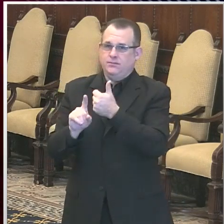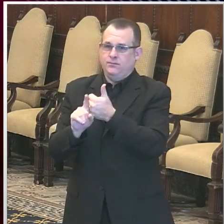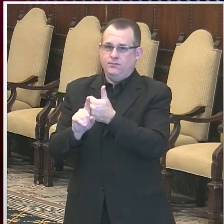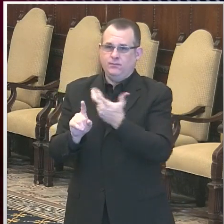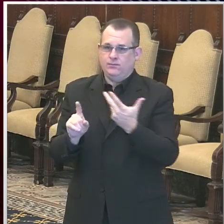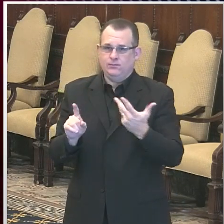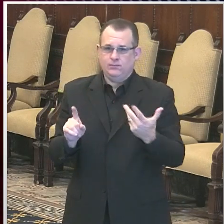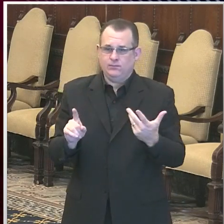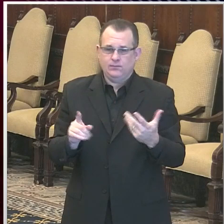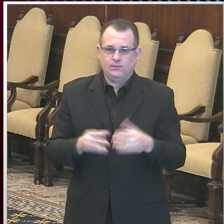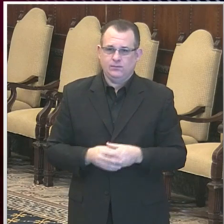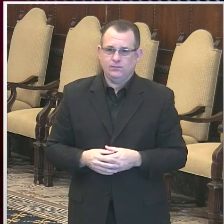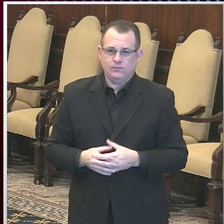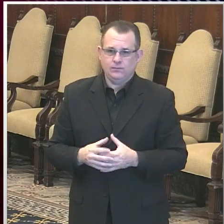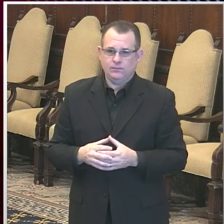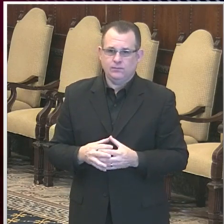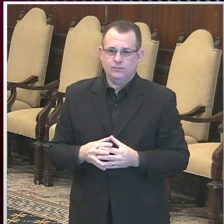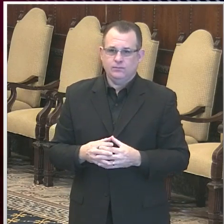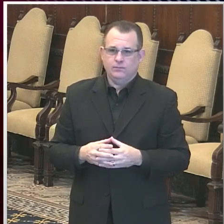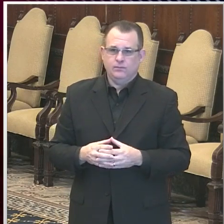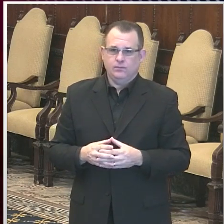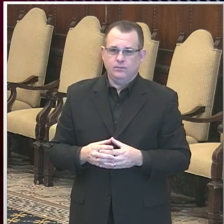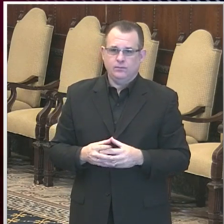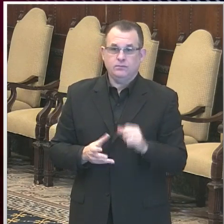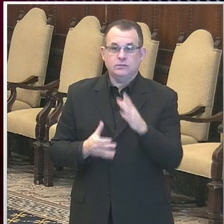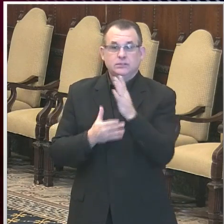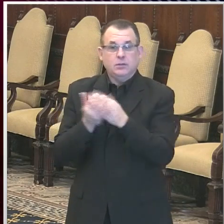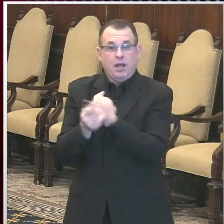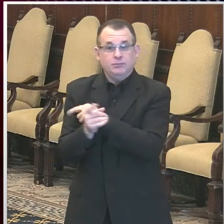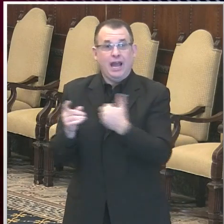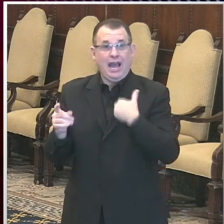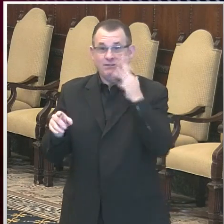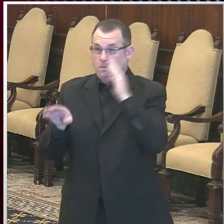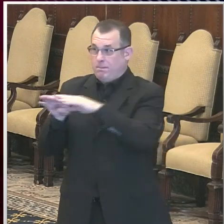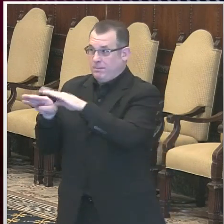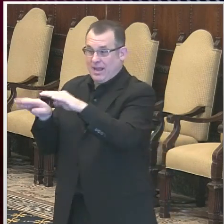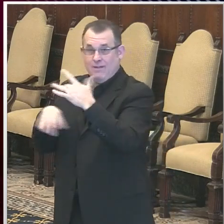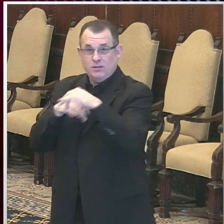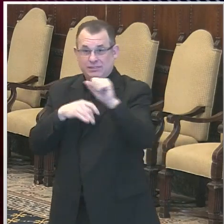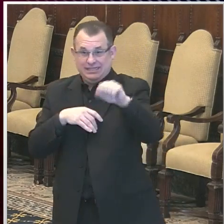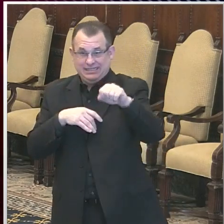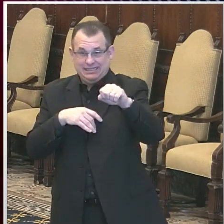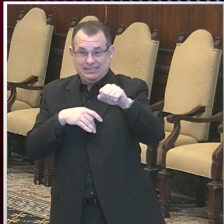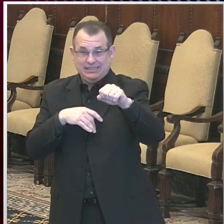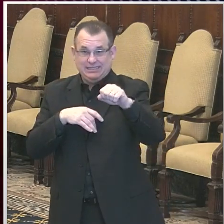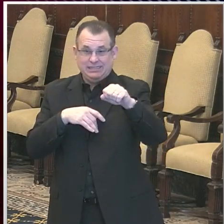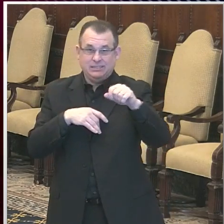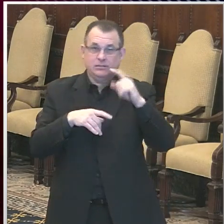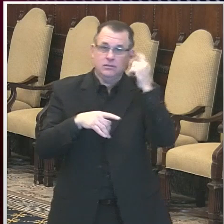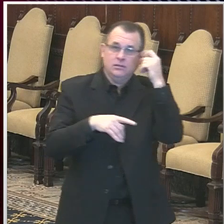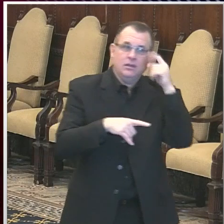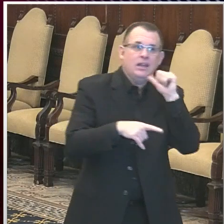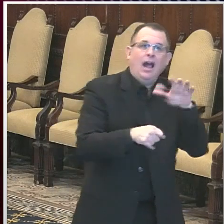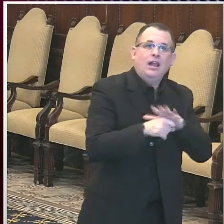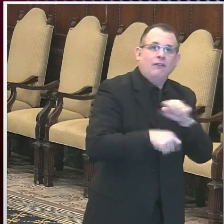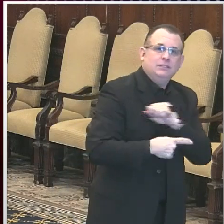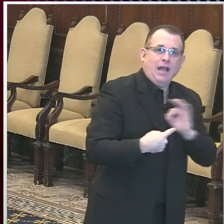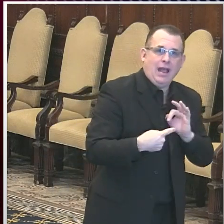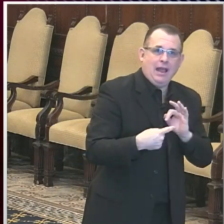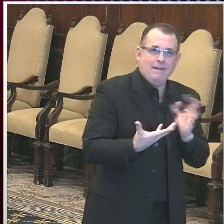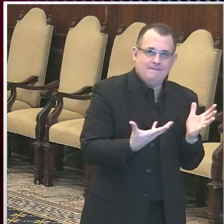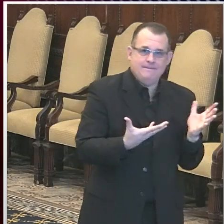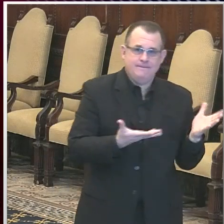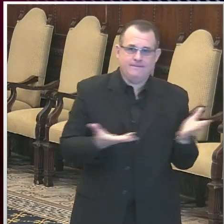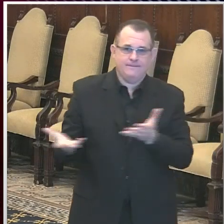have a vacant bed, but they cannot provide the staffing to support a patient being in that bed. We're talking to all the hospitals on a regular basis. And if they can't handle